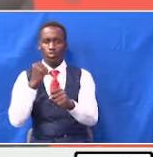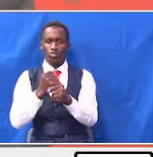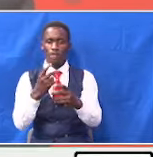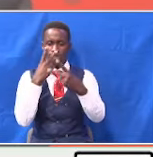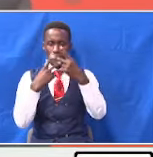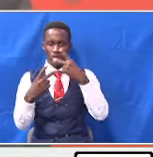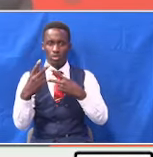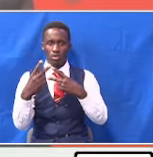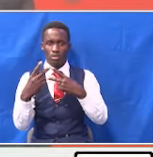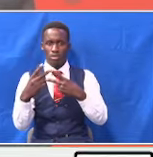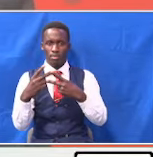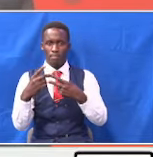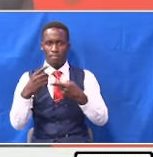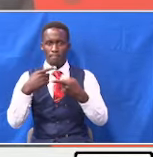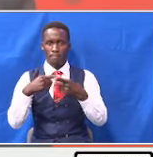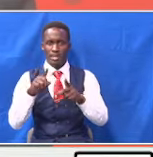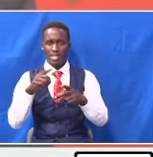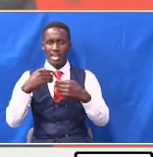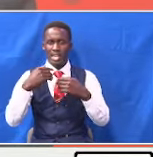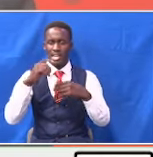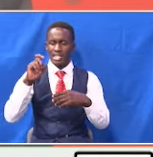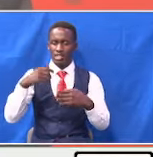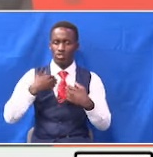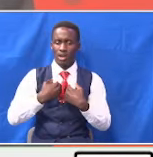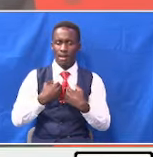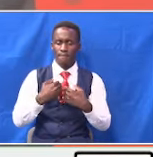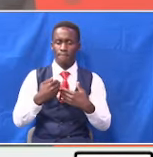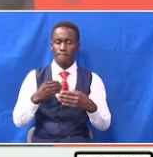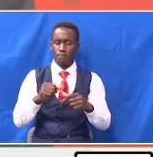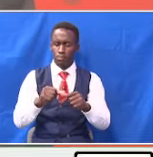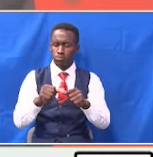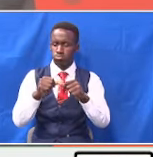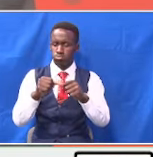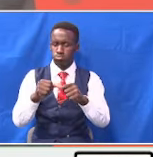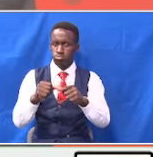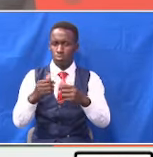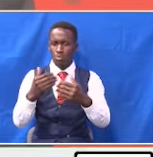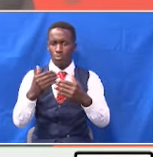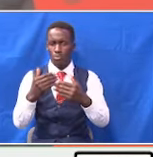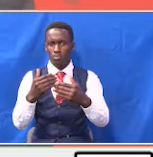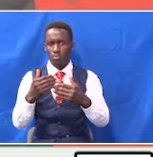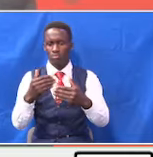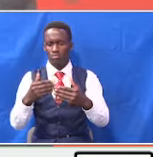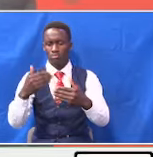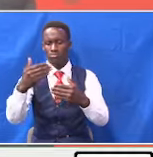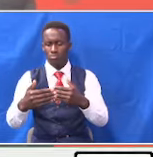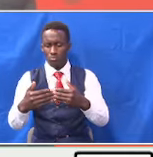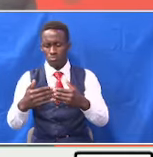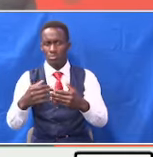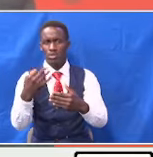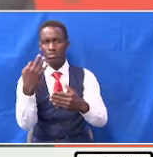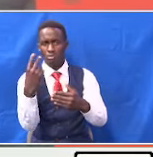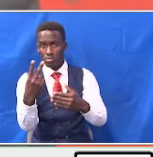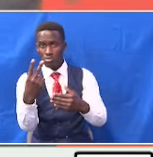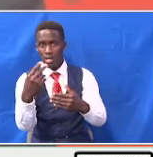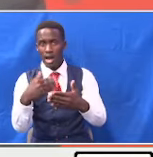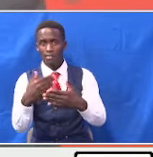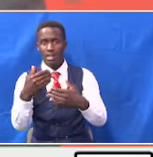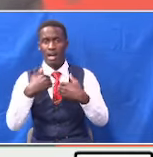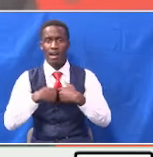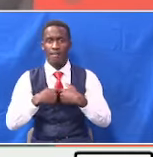has to be taken through stages. And the second stage after you have that